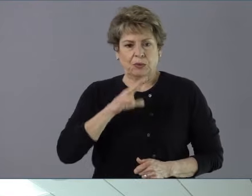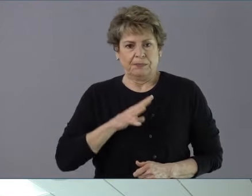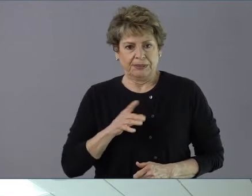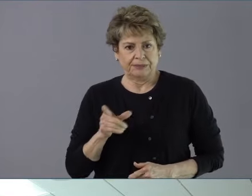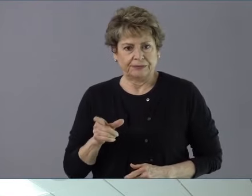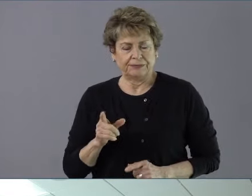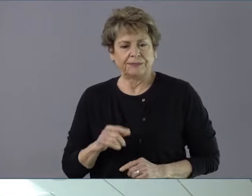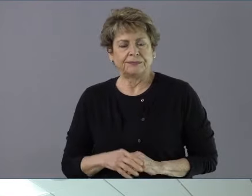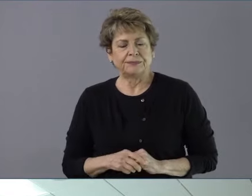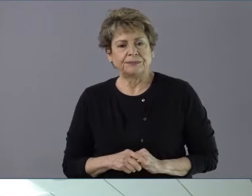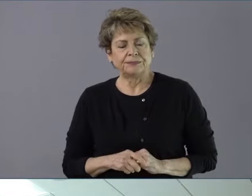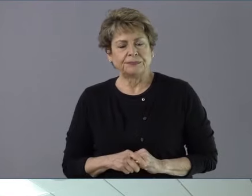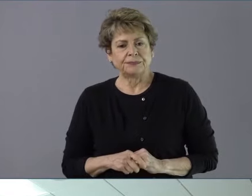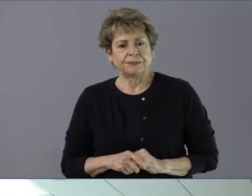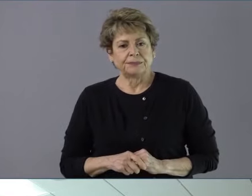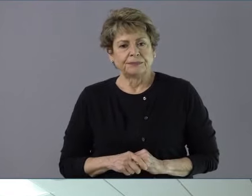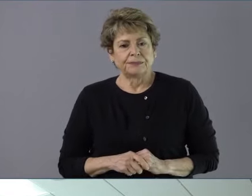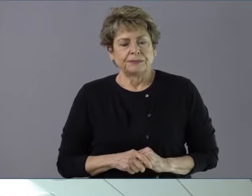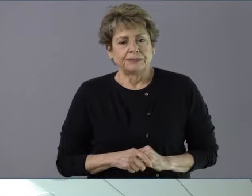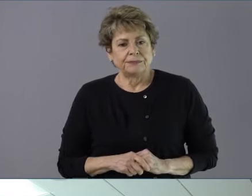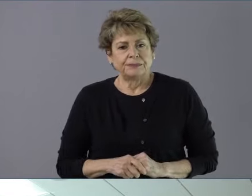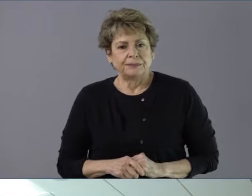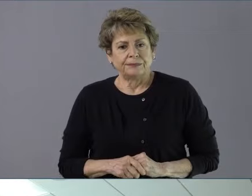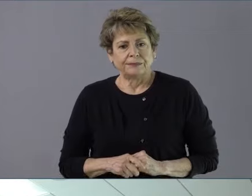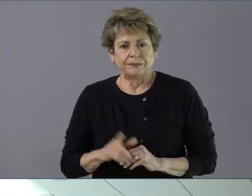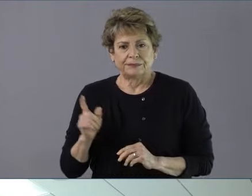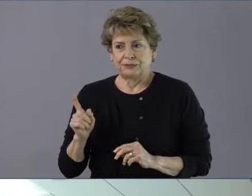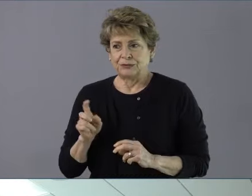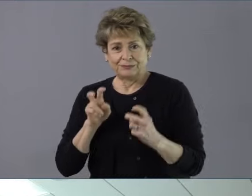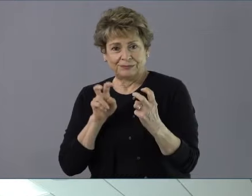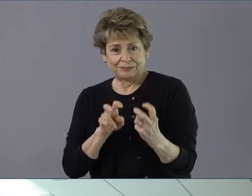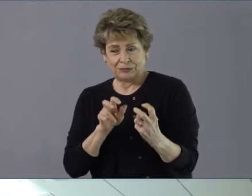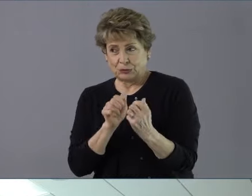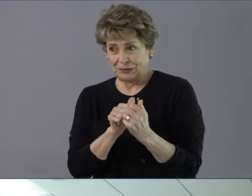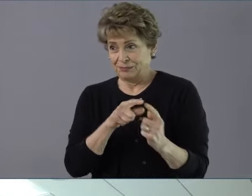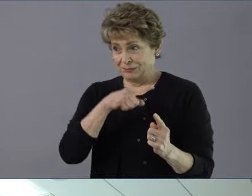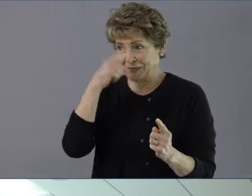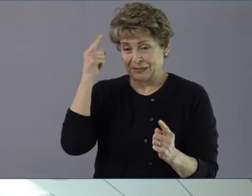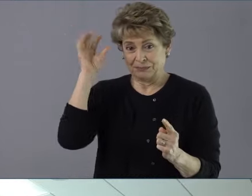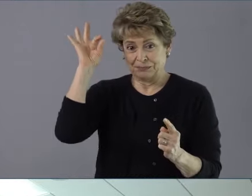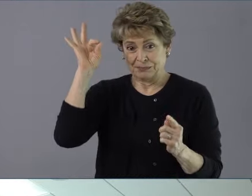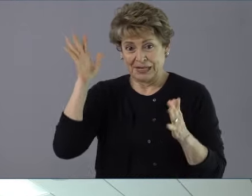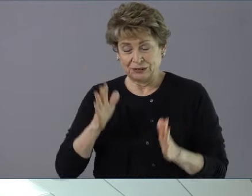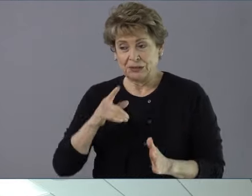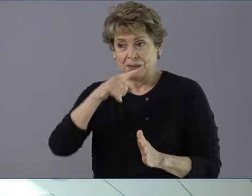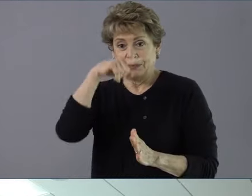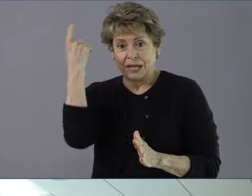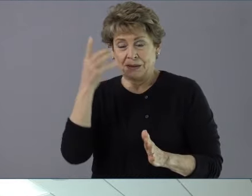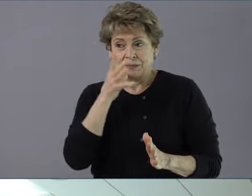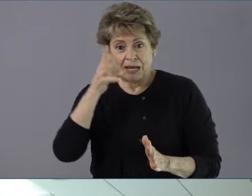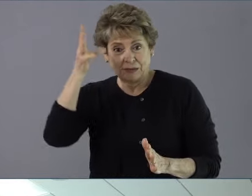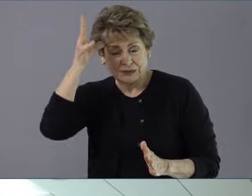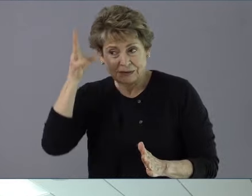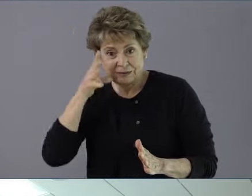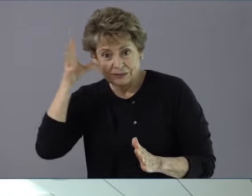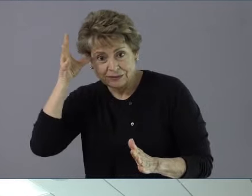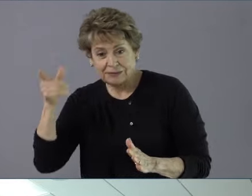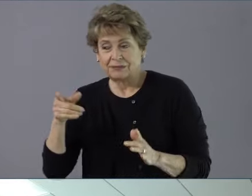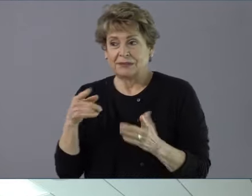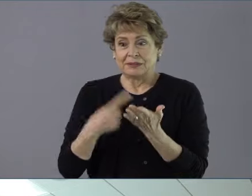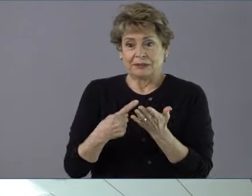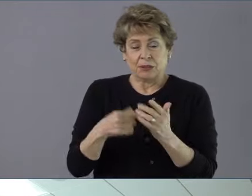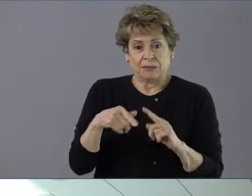In the weeks since you met with Black pastors, Black parents, to talk about police violence, systemic racism, there